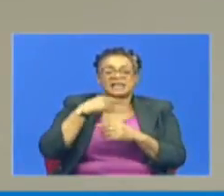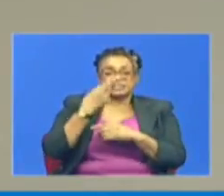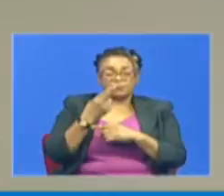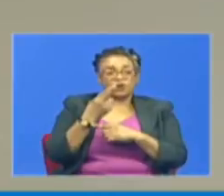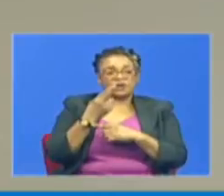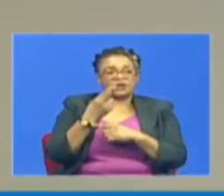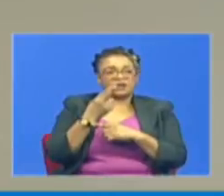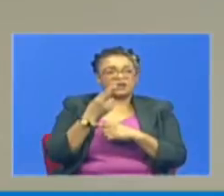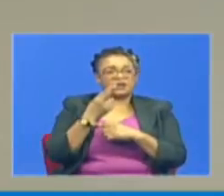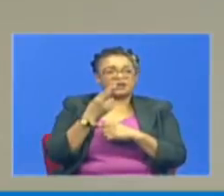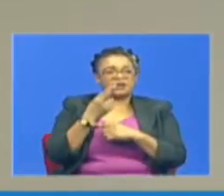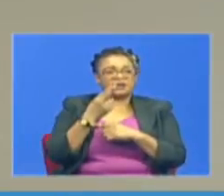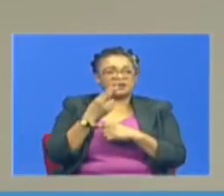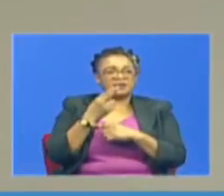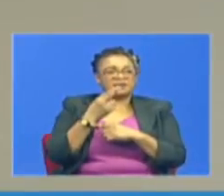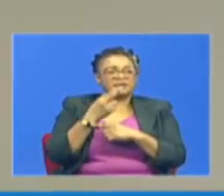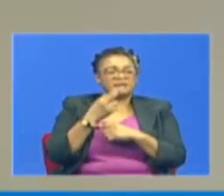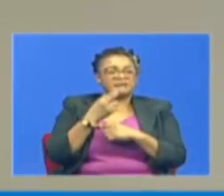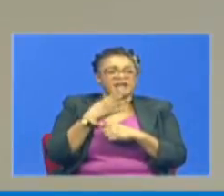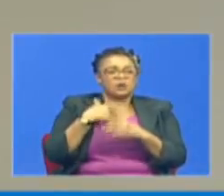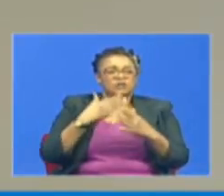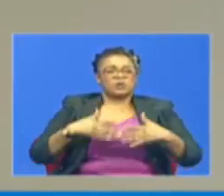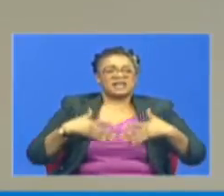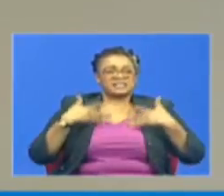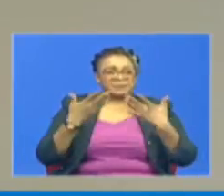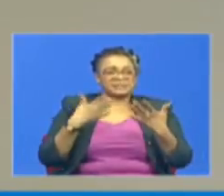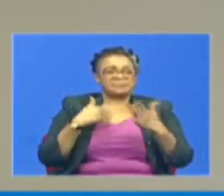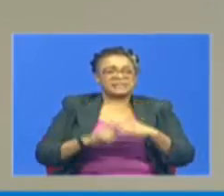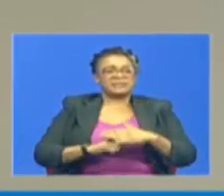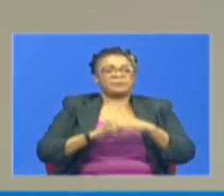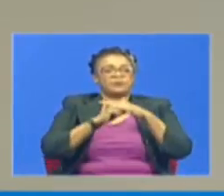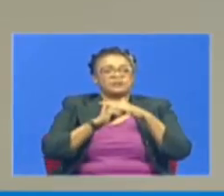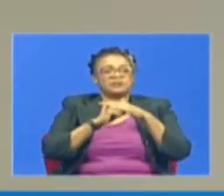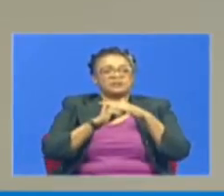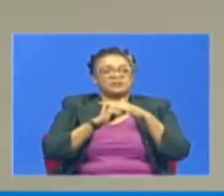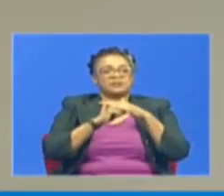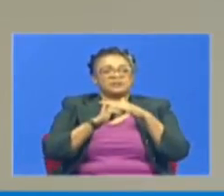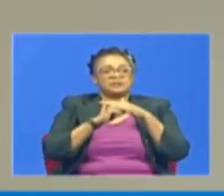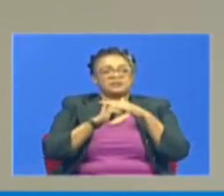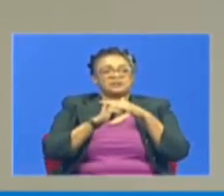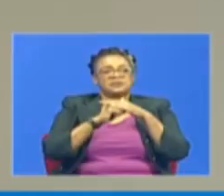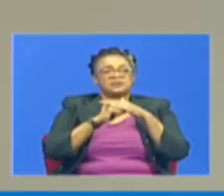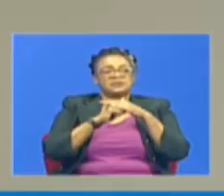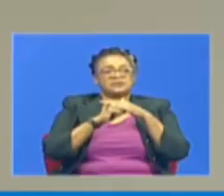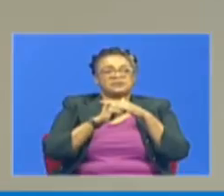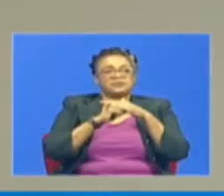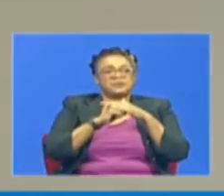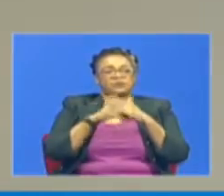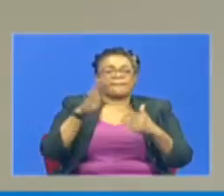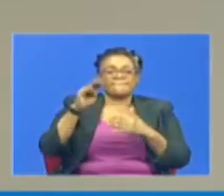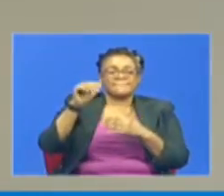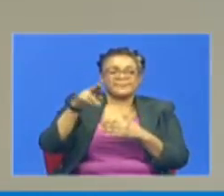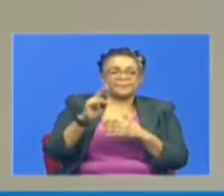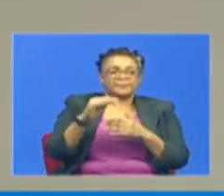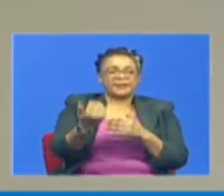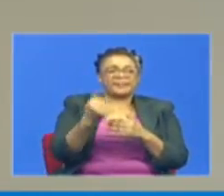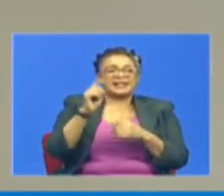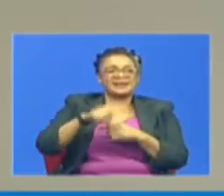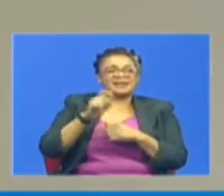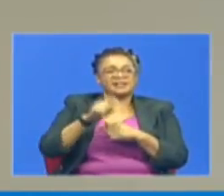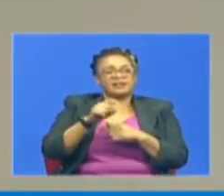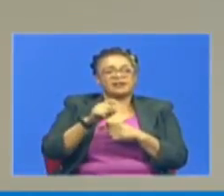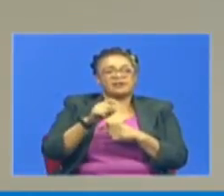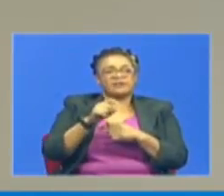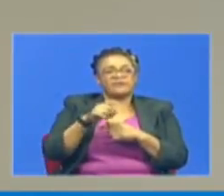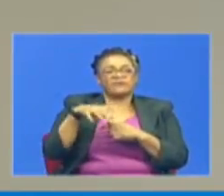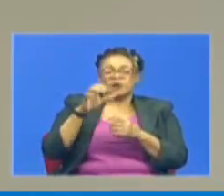to really express my support for the points that were mentioned earlier, like the need for a